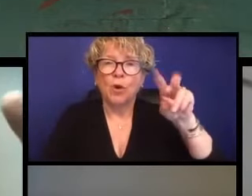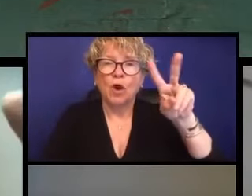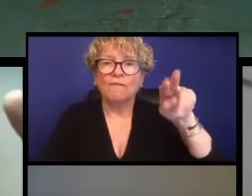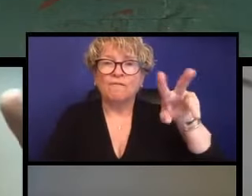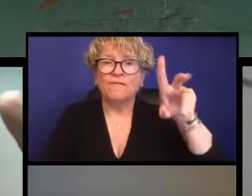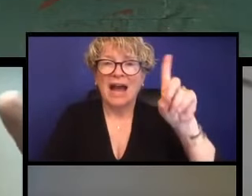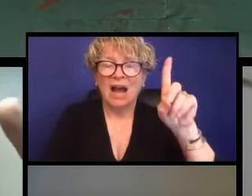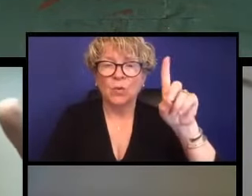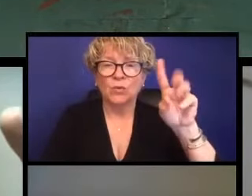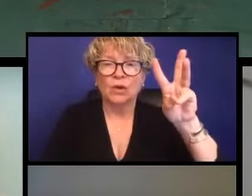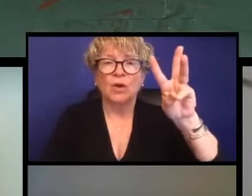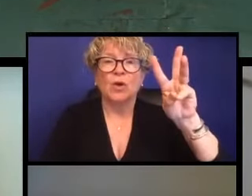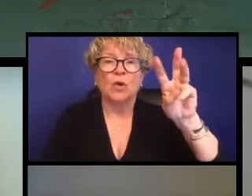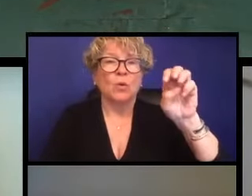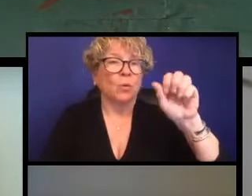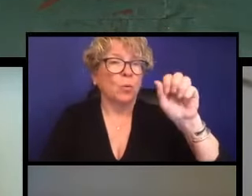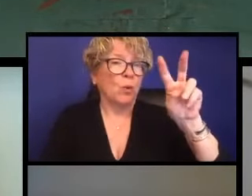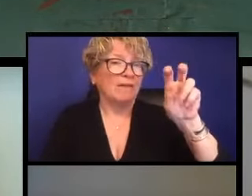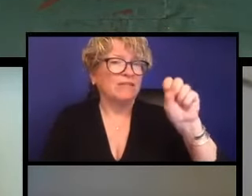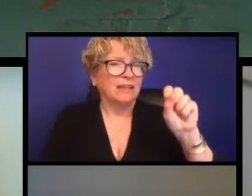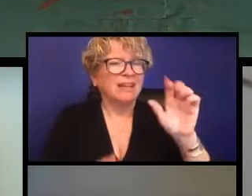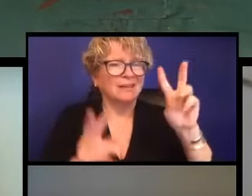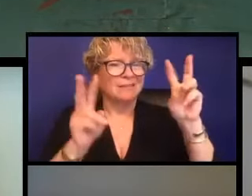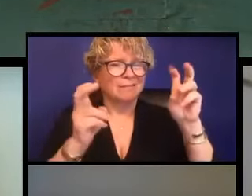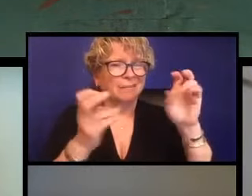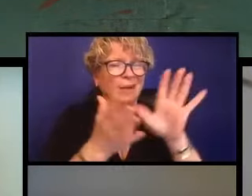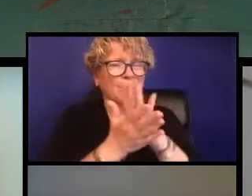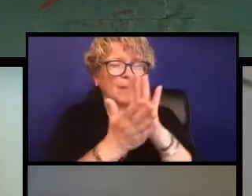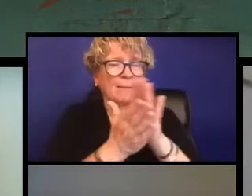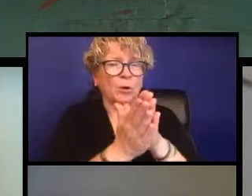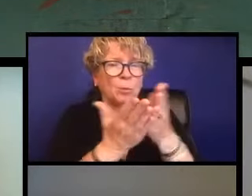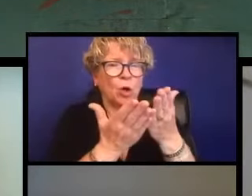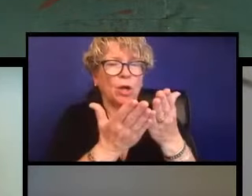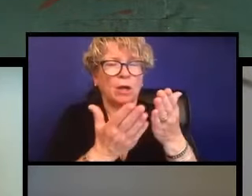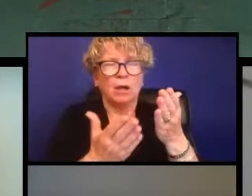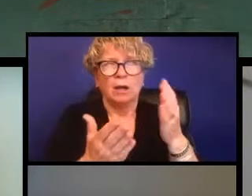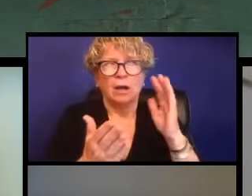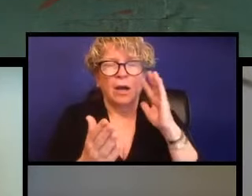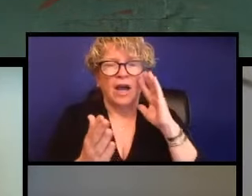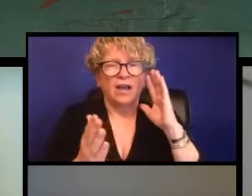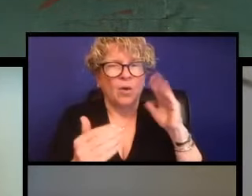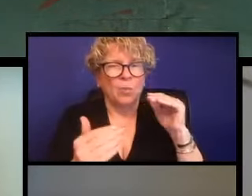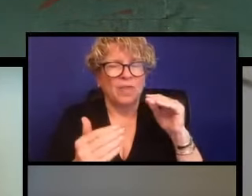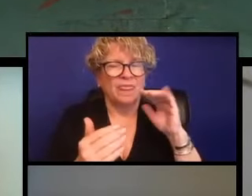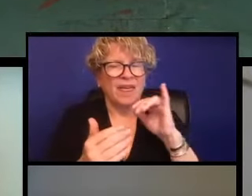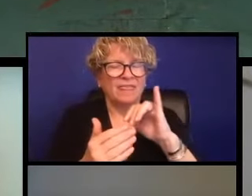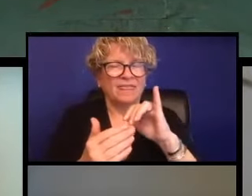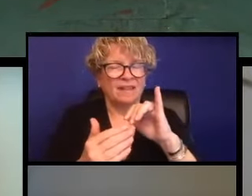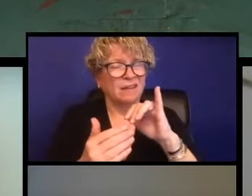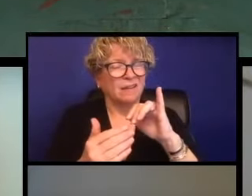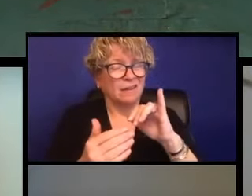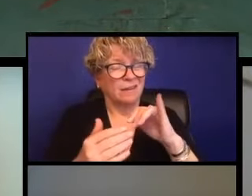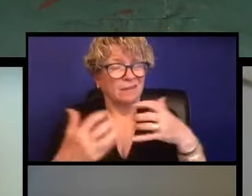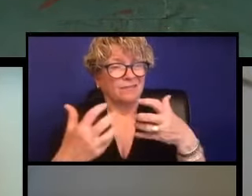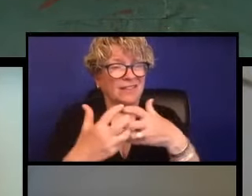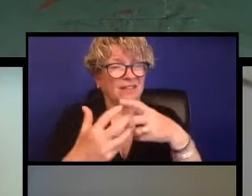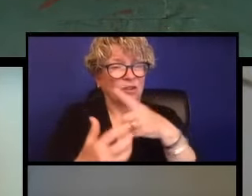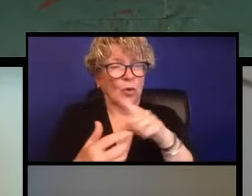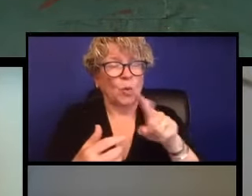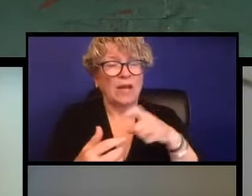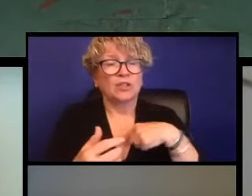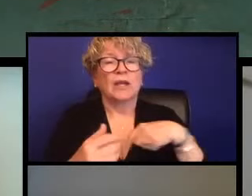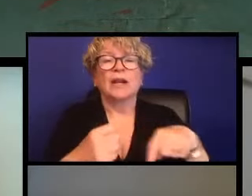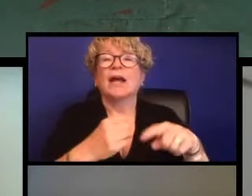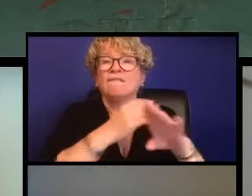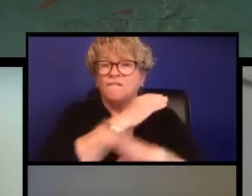is an actual paper book, so hopefully it counts for this question. I think it's out in September from Tachyon, and